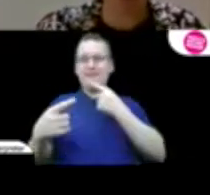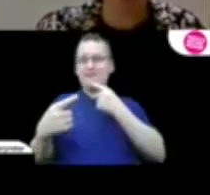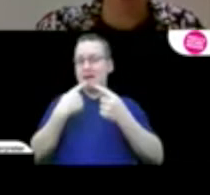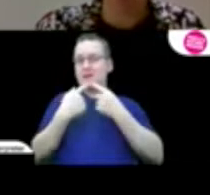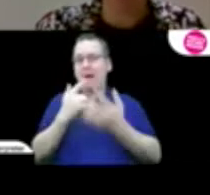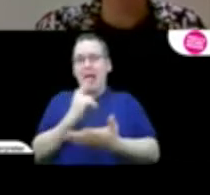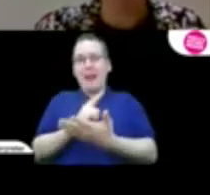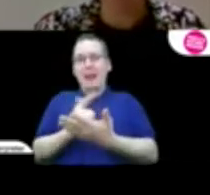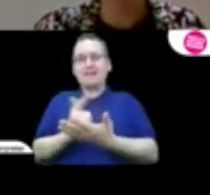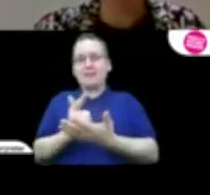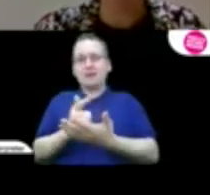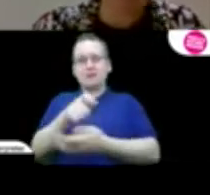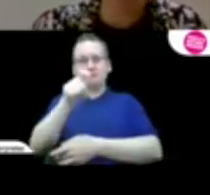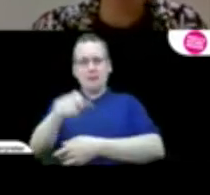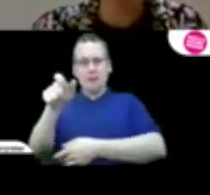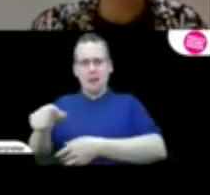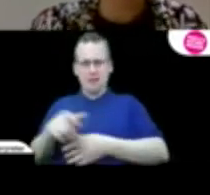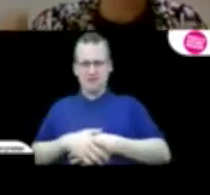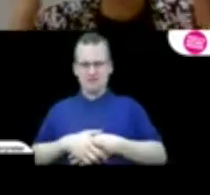sex. Basically,